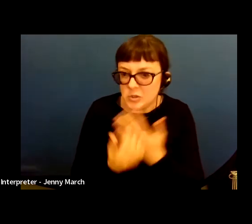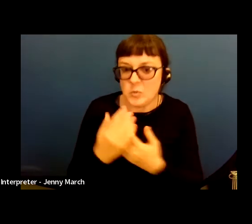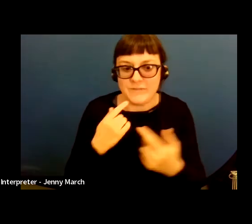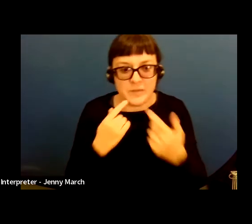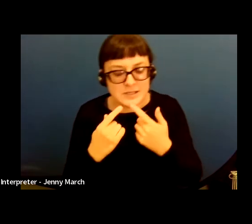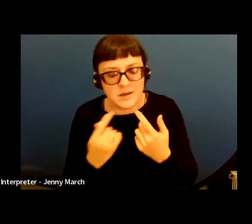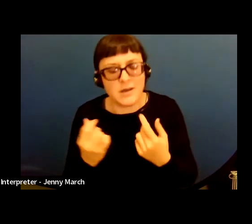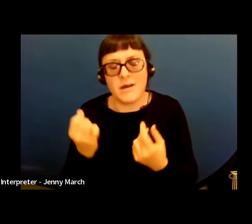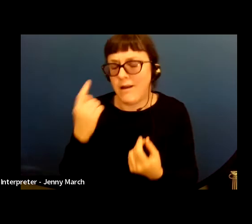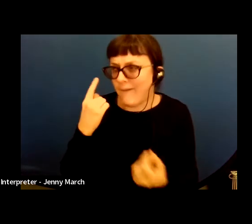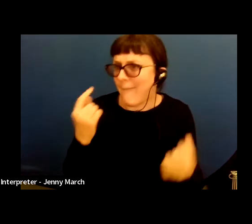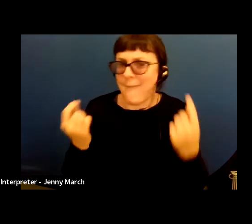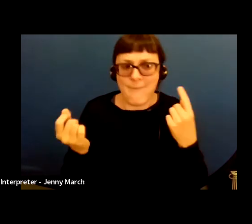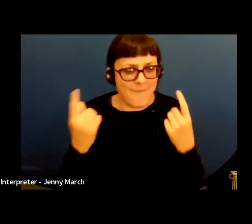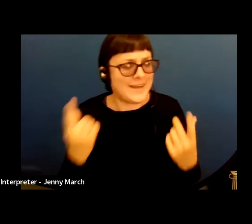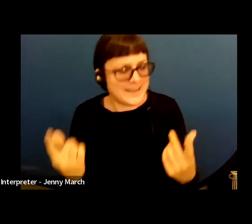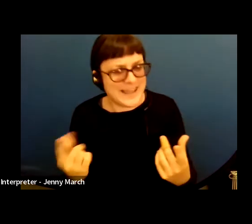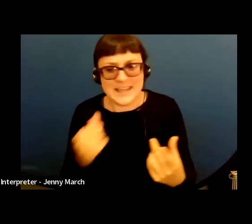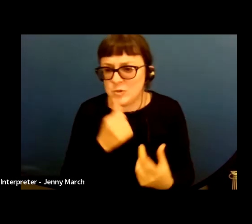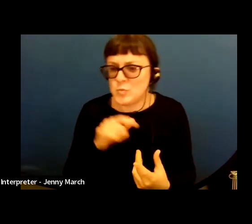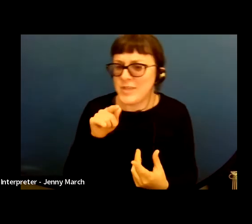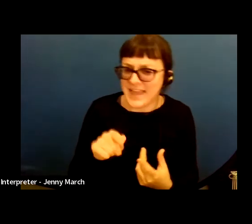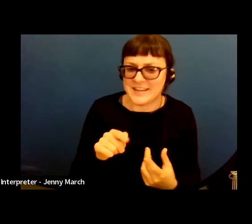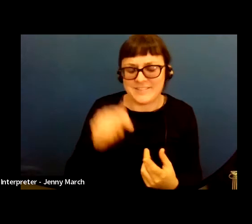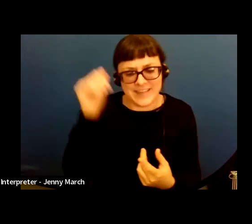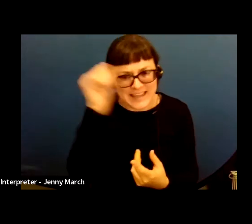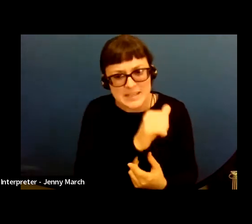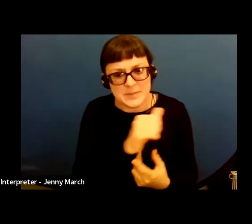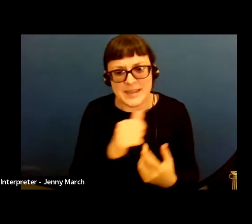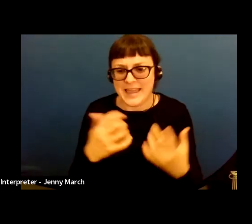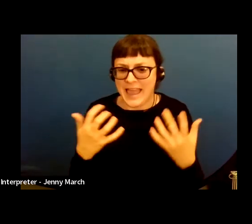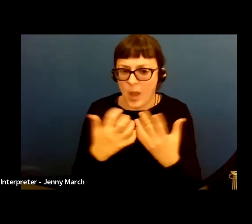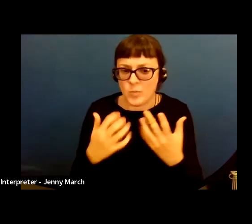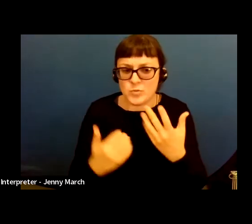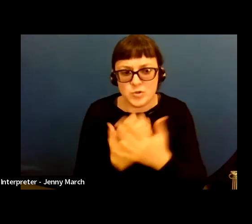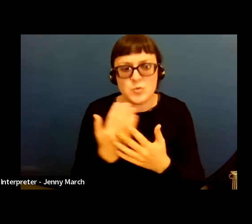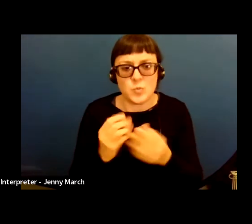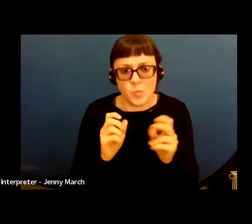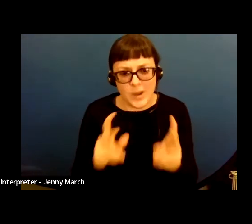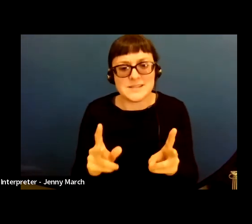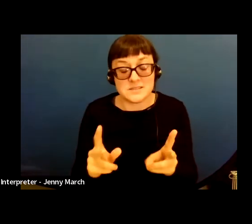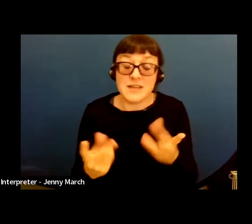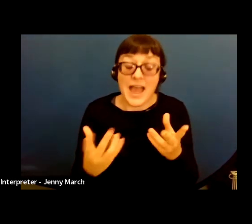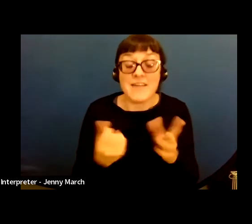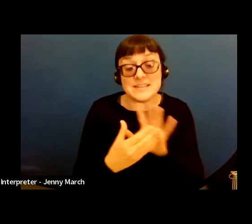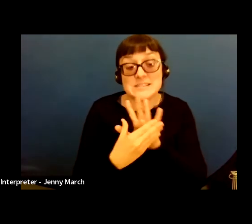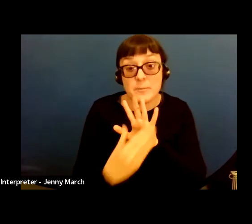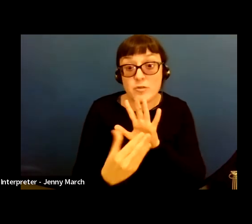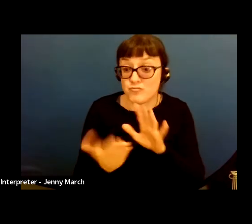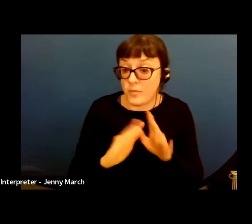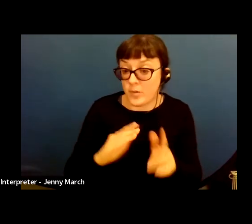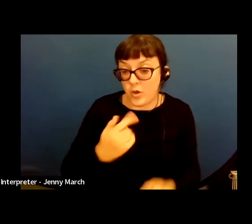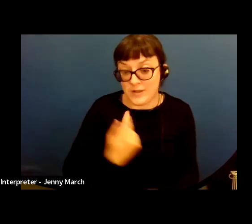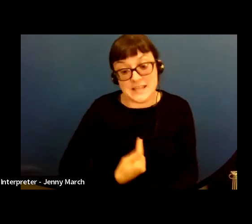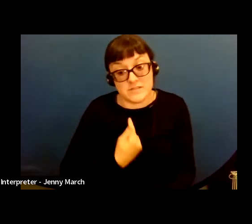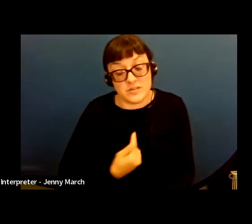bring back into academia new kind of recipe for a new invention. And we've had examples of that both from us and from